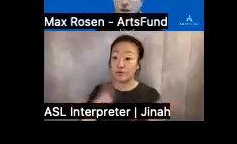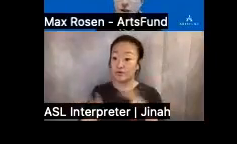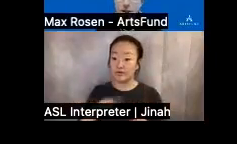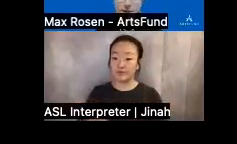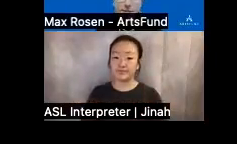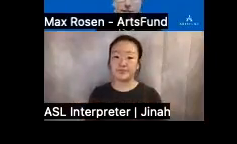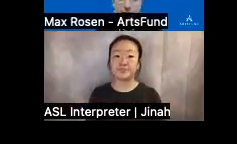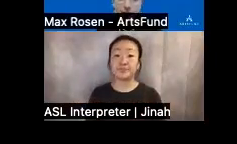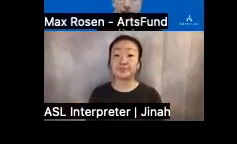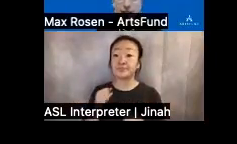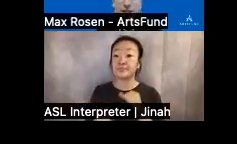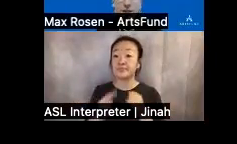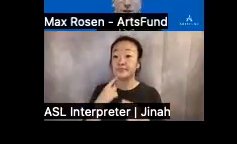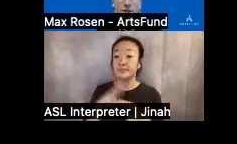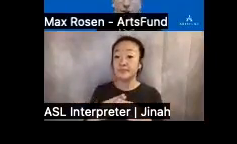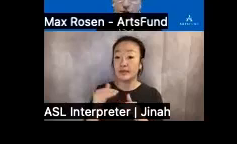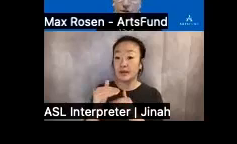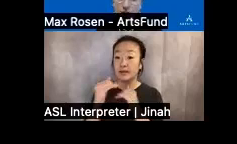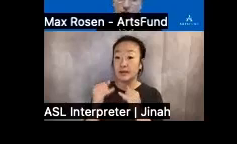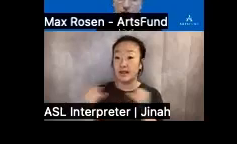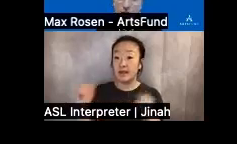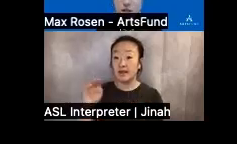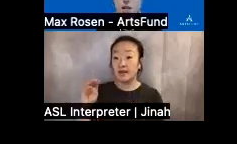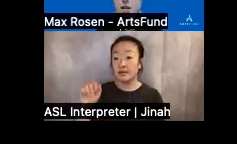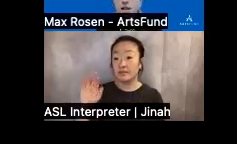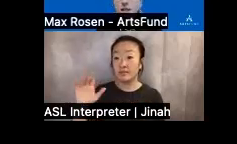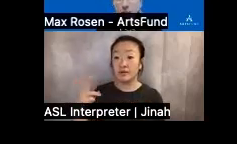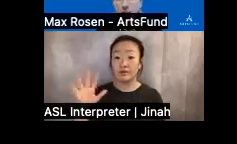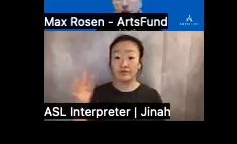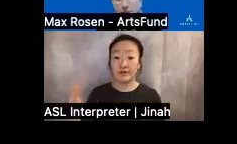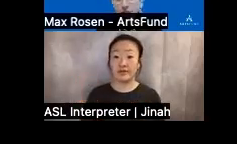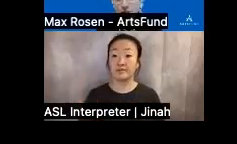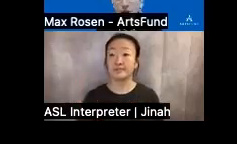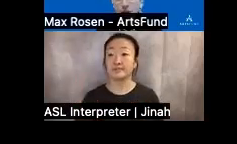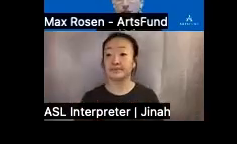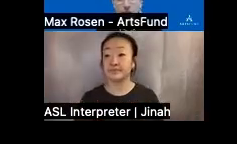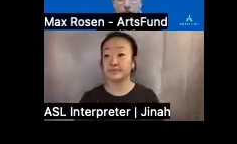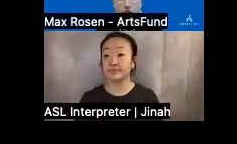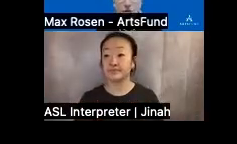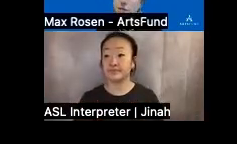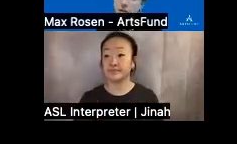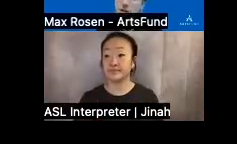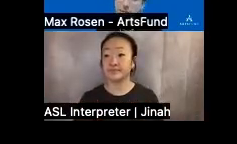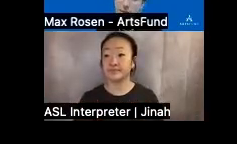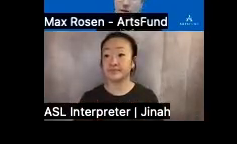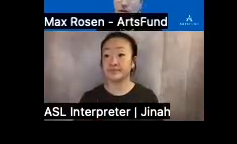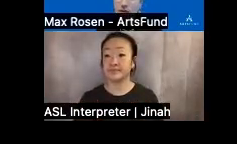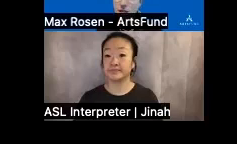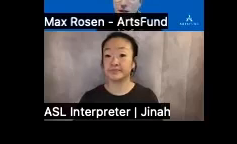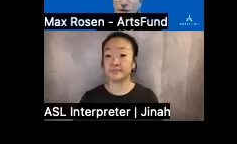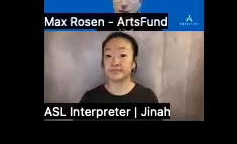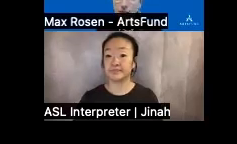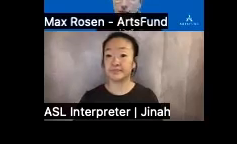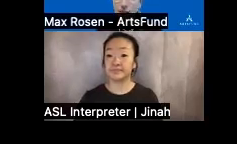mention the deadline, which is March 5th. At the top of the application process page, you'll see the number of